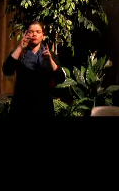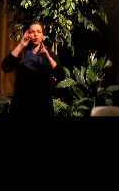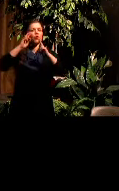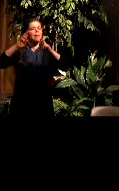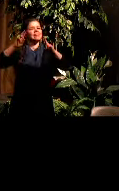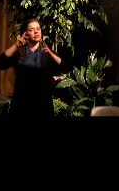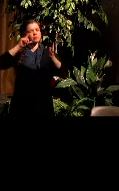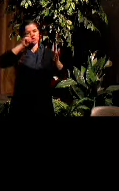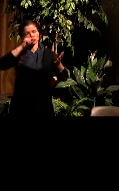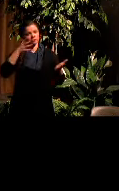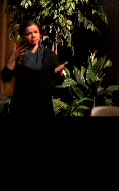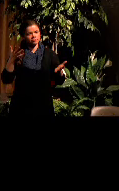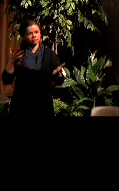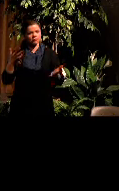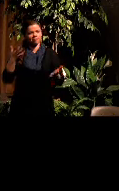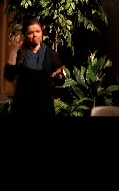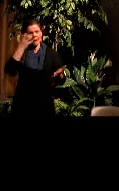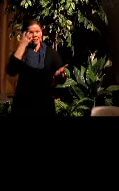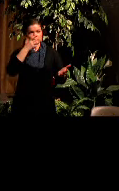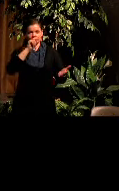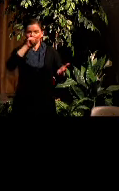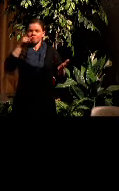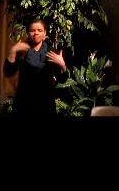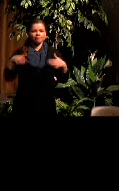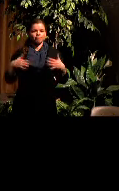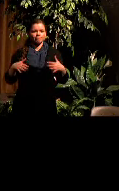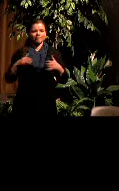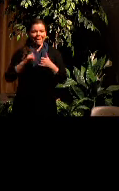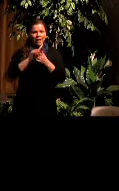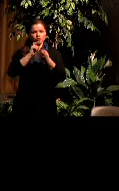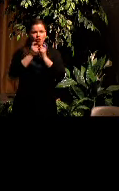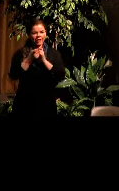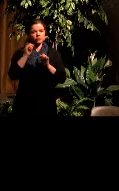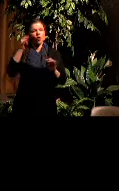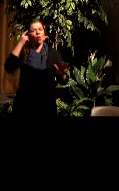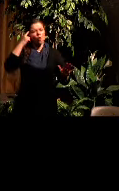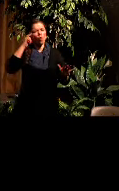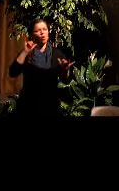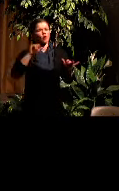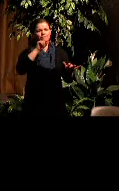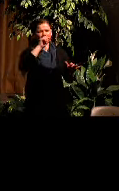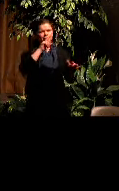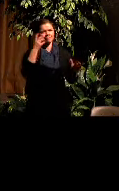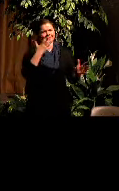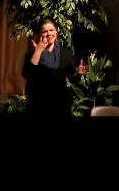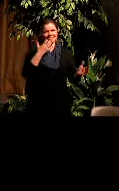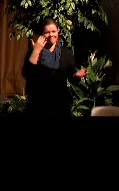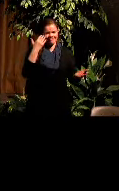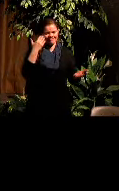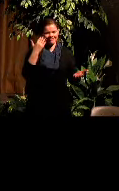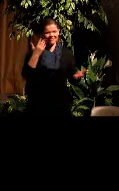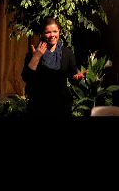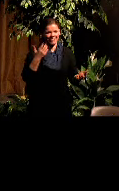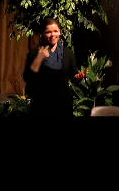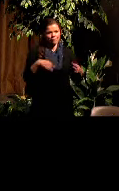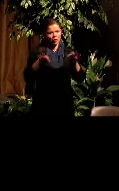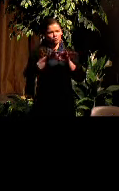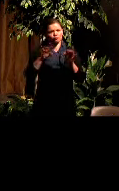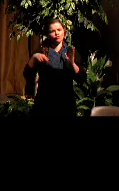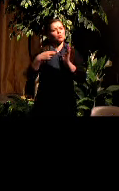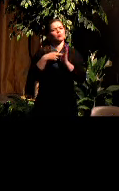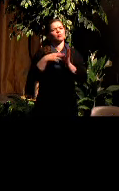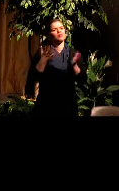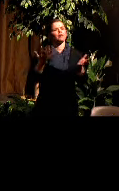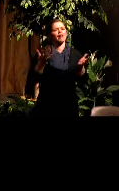rethink what birds are and the important role that they play? Thanks, Bob. So I think I ask myself